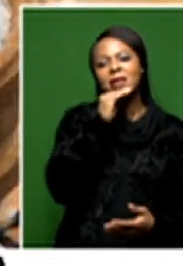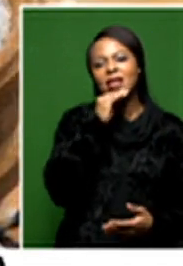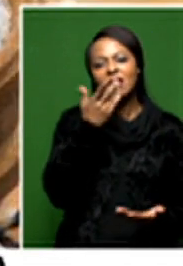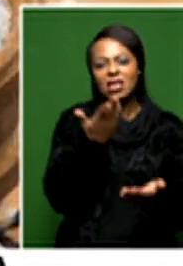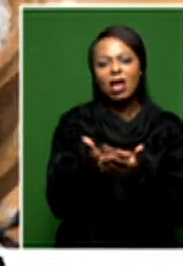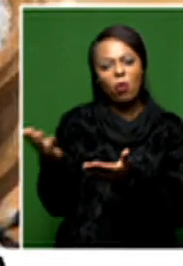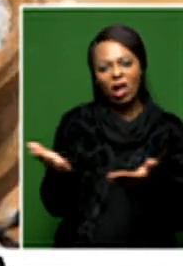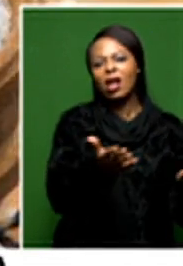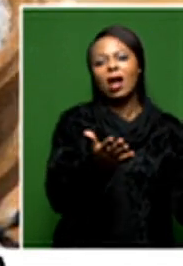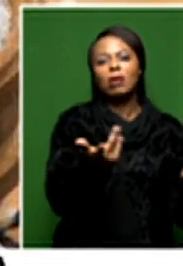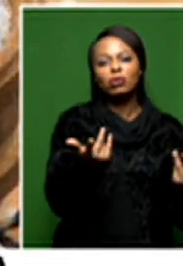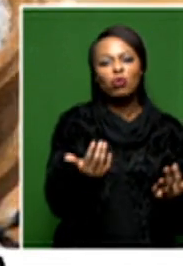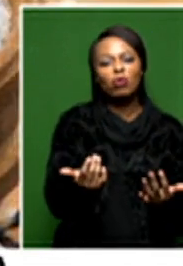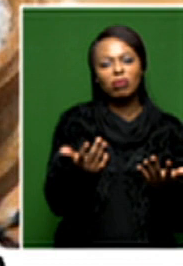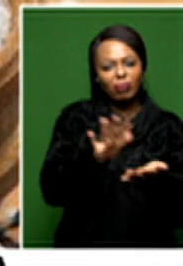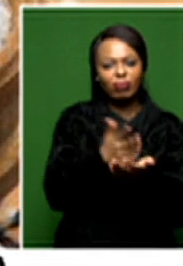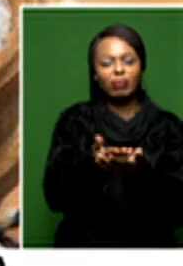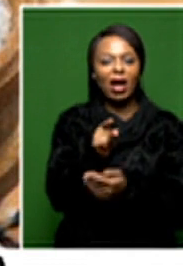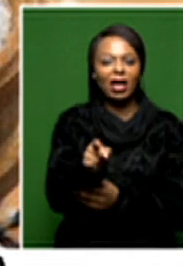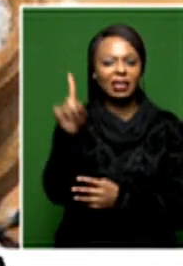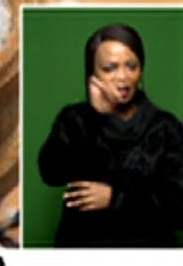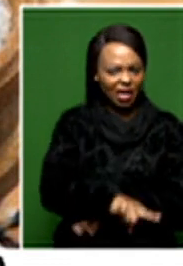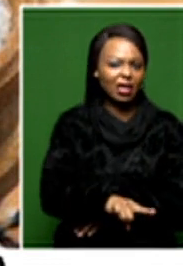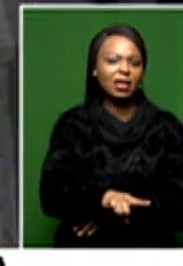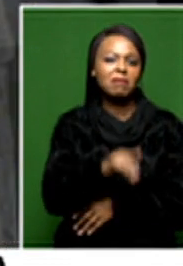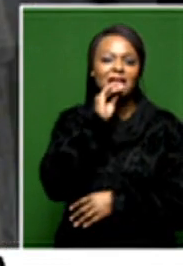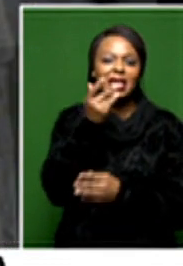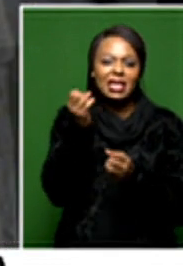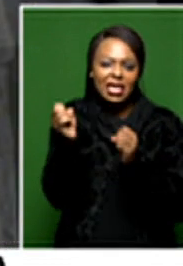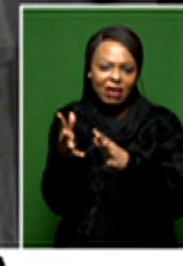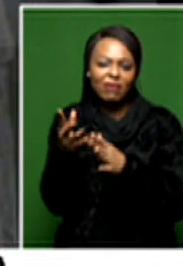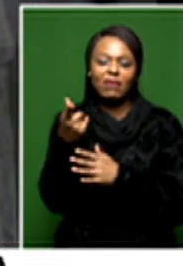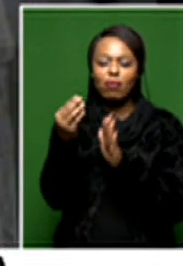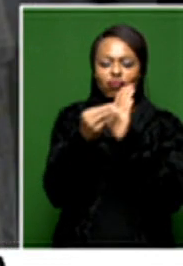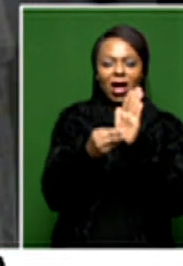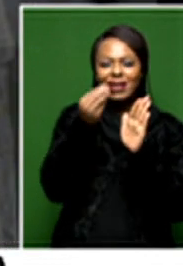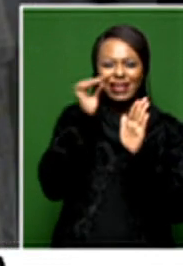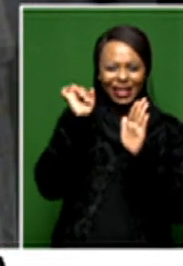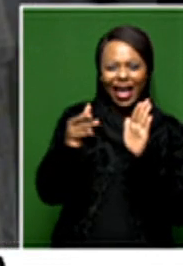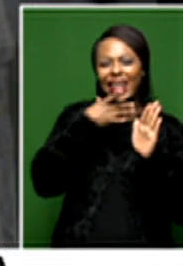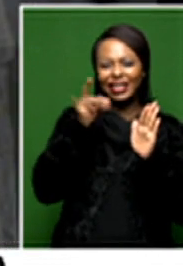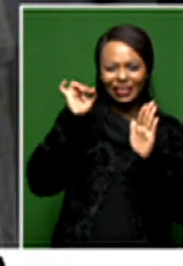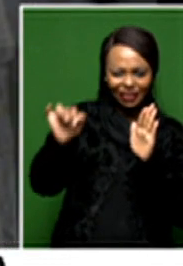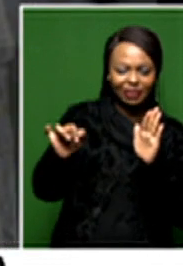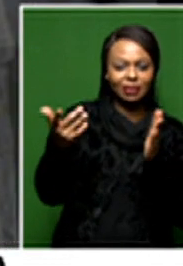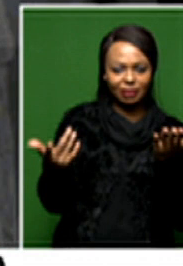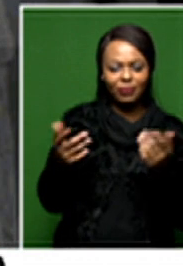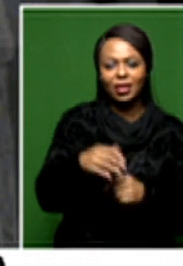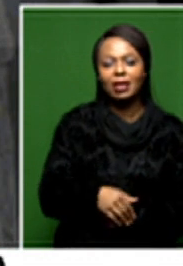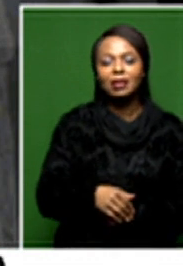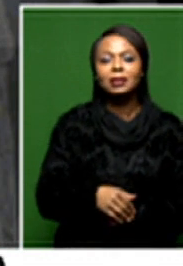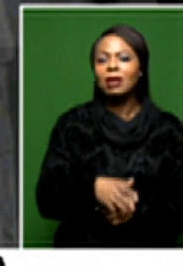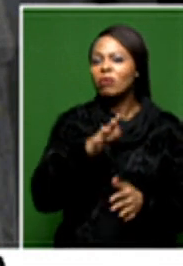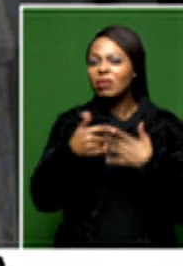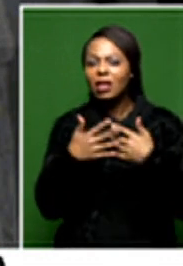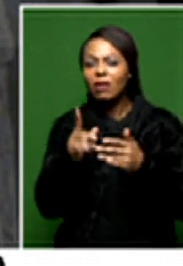welcome at that fire. So let's do a book for them as well. And the name, the vegetarian option, is simply a bit of tongue-in-cheek. Whenever